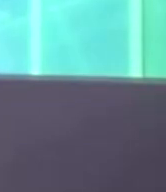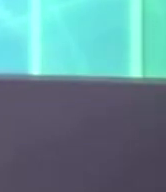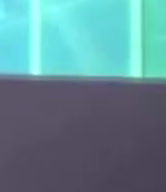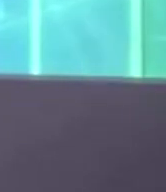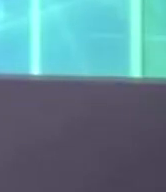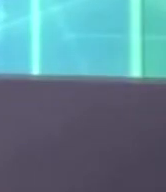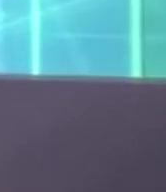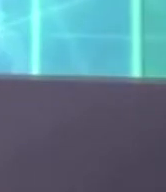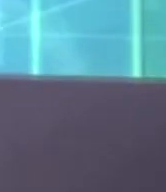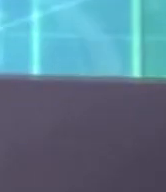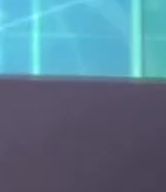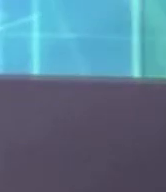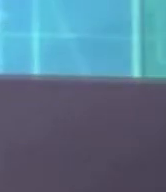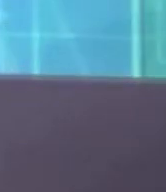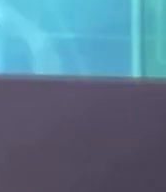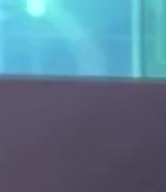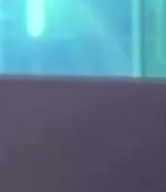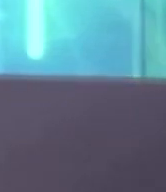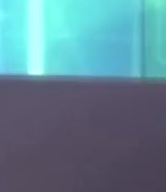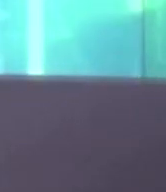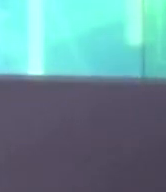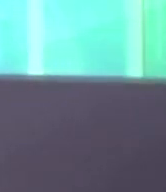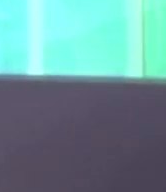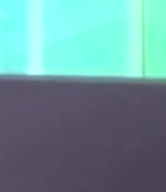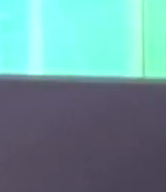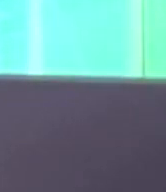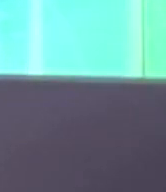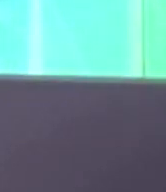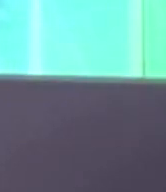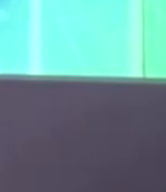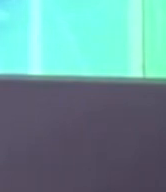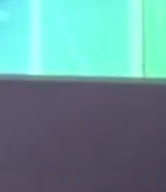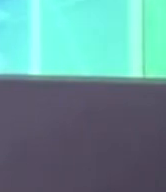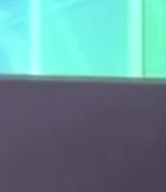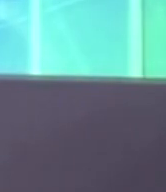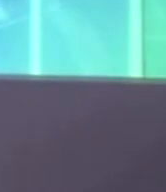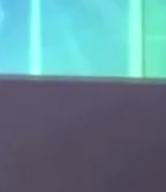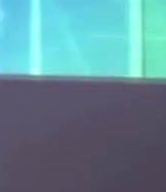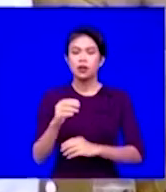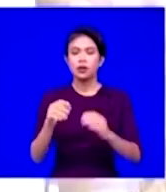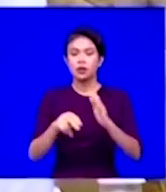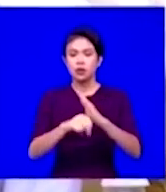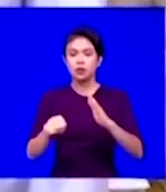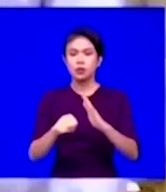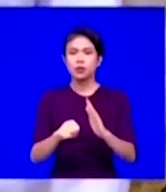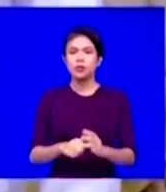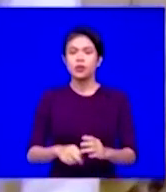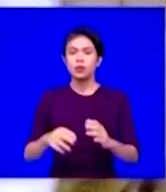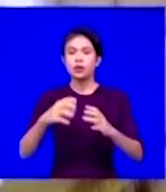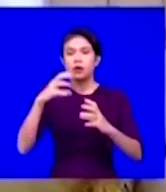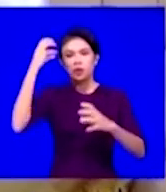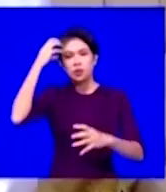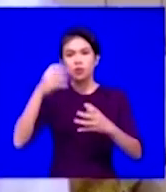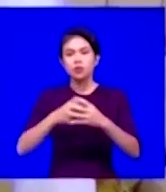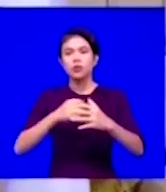and call for political prisoners' release. Nulin Hazer, the United Nations Secretary General's special envoy to Myanmar, stated in the media advisory